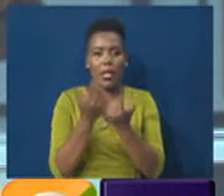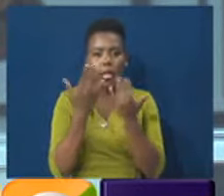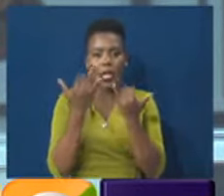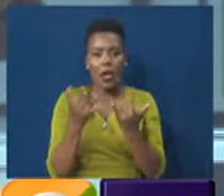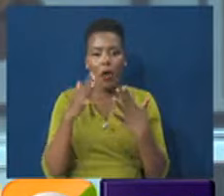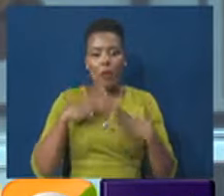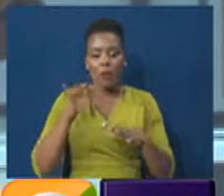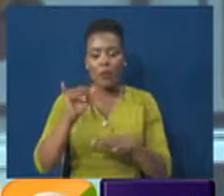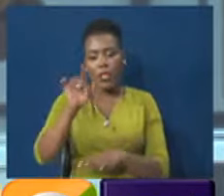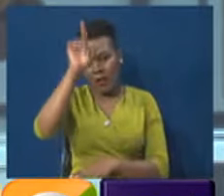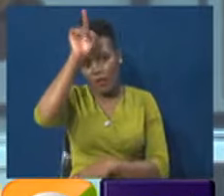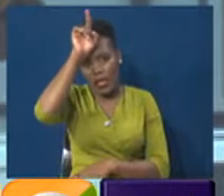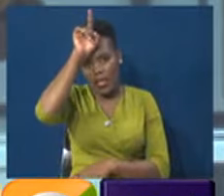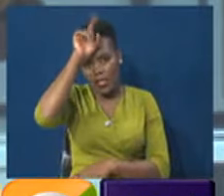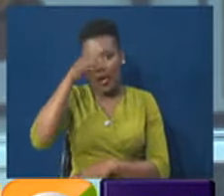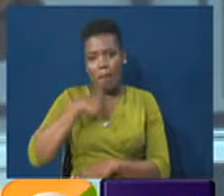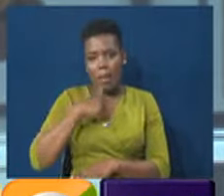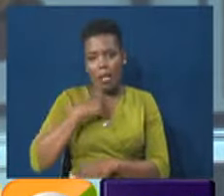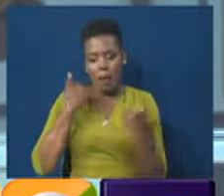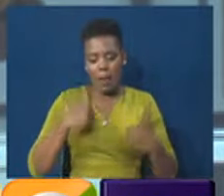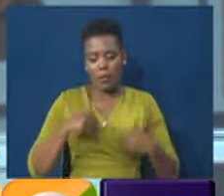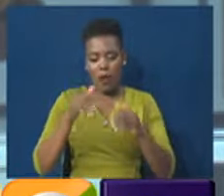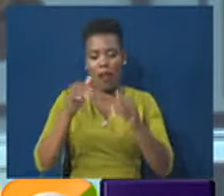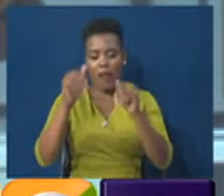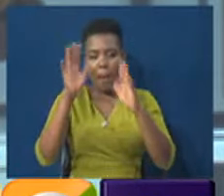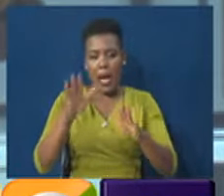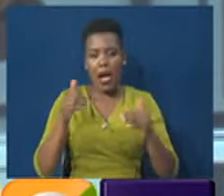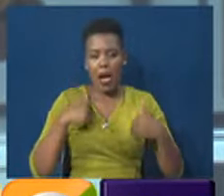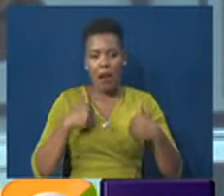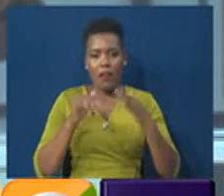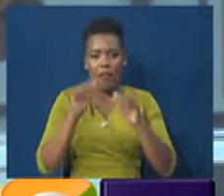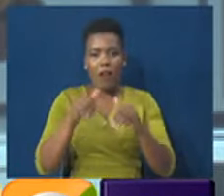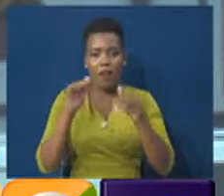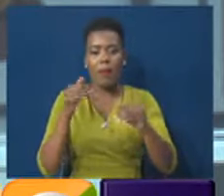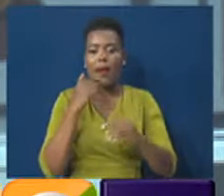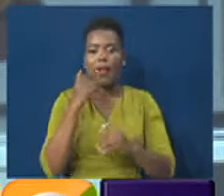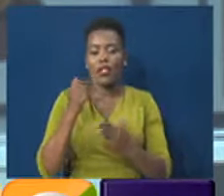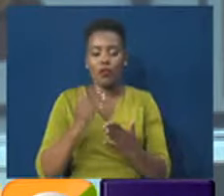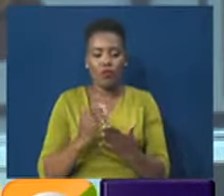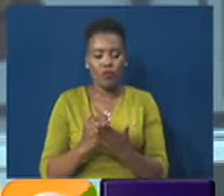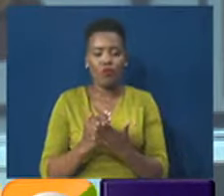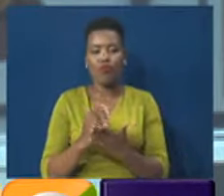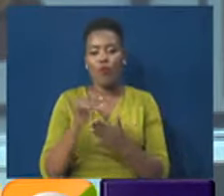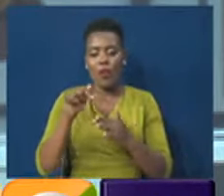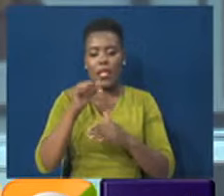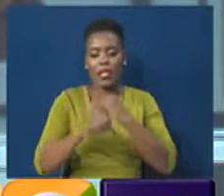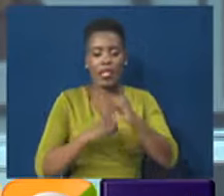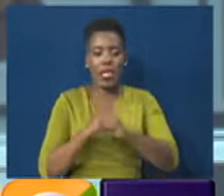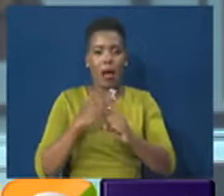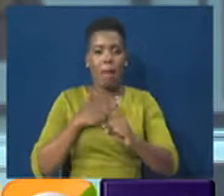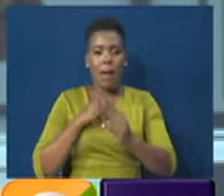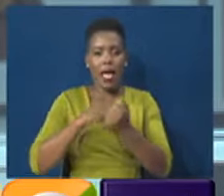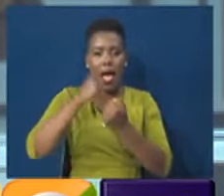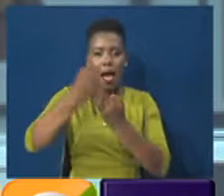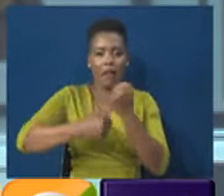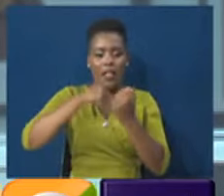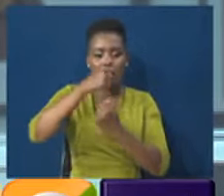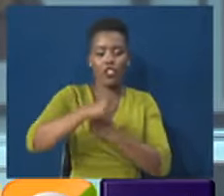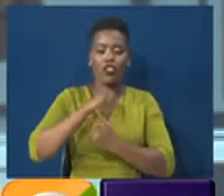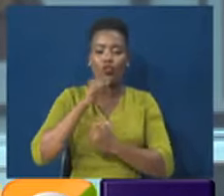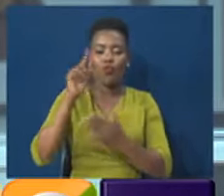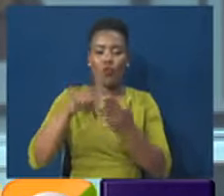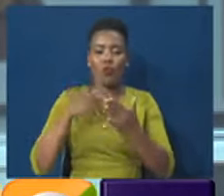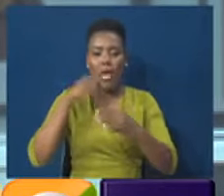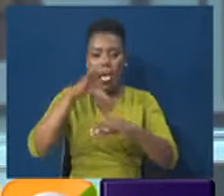at Mashinani. I am a farmer. I have farmed. And I can tell you for sure, this year, my harvest is not what I